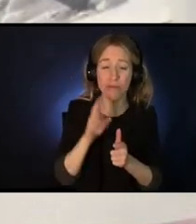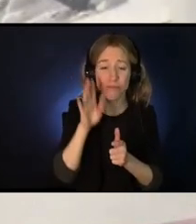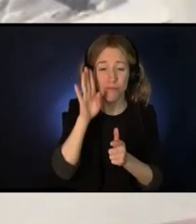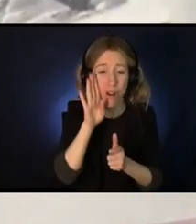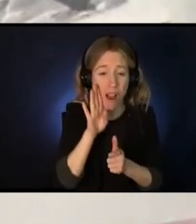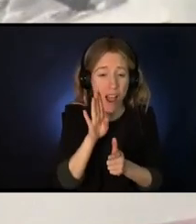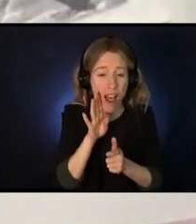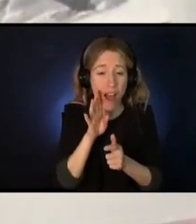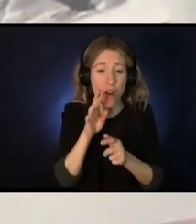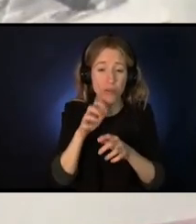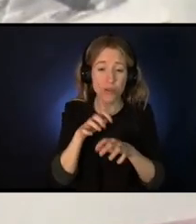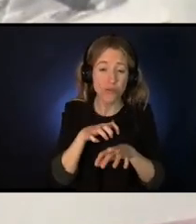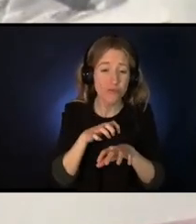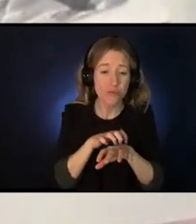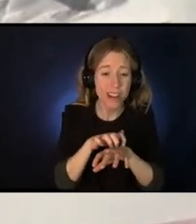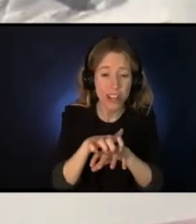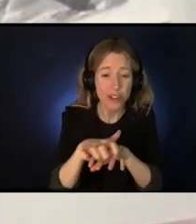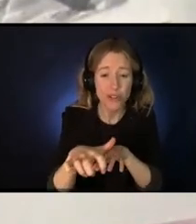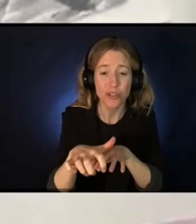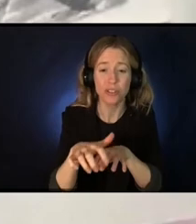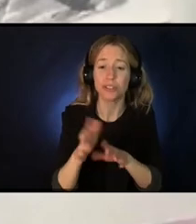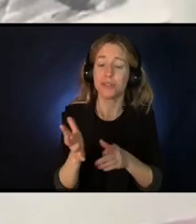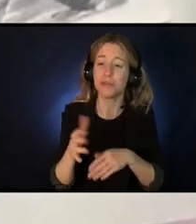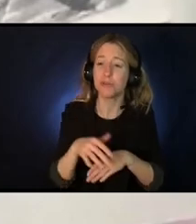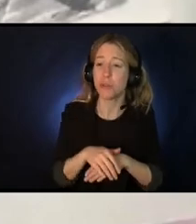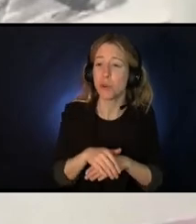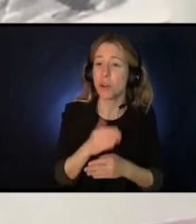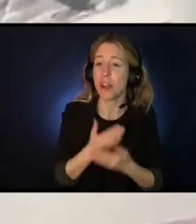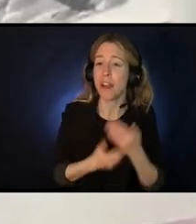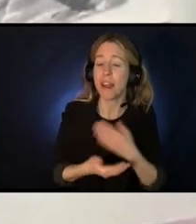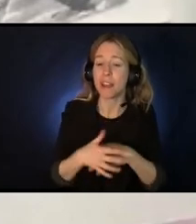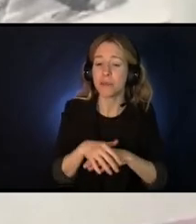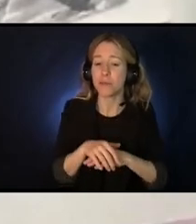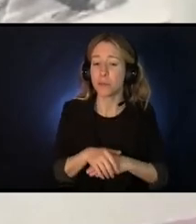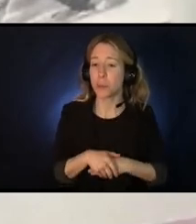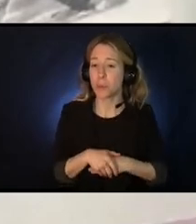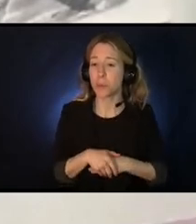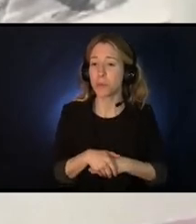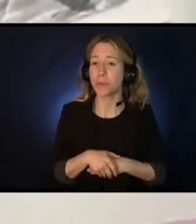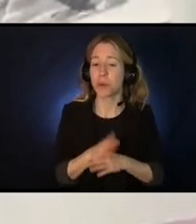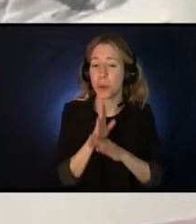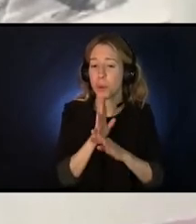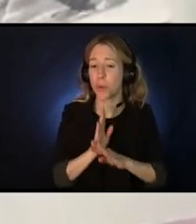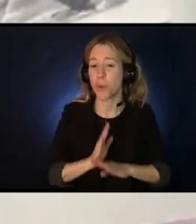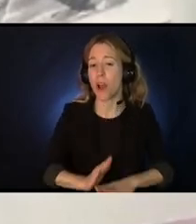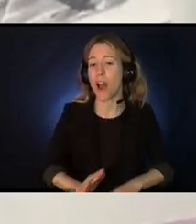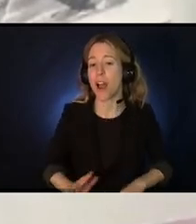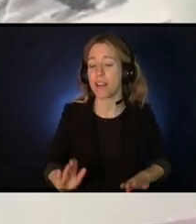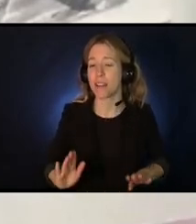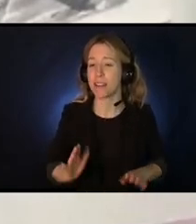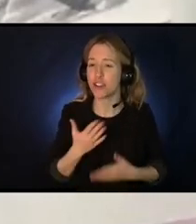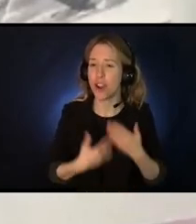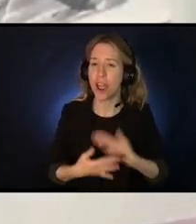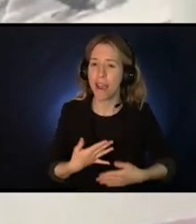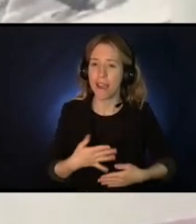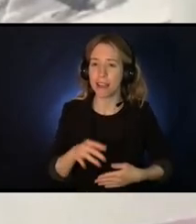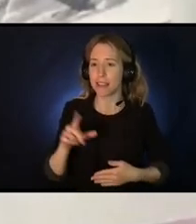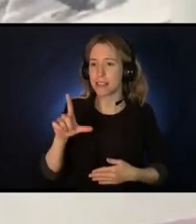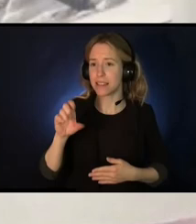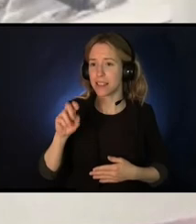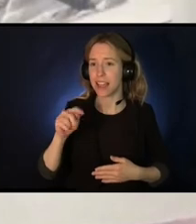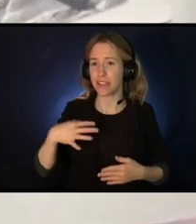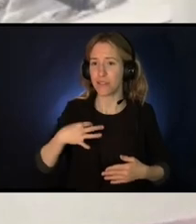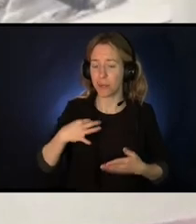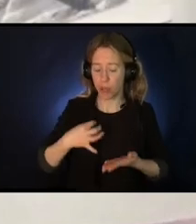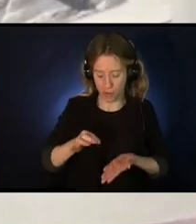purple velvet skirt. I want to live in Albuquerque. those Navajo women steal all my